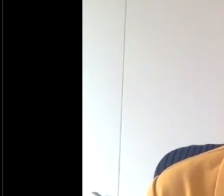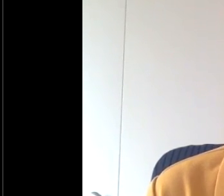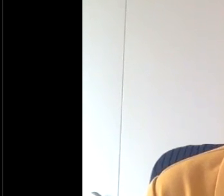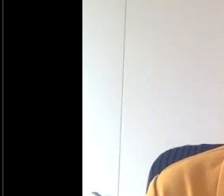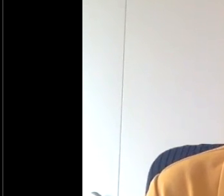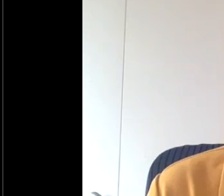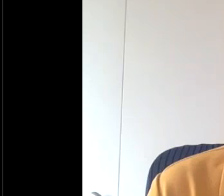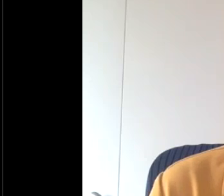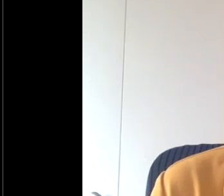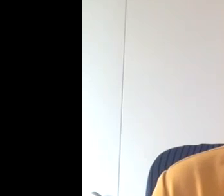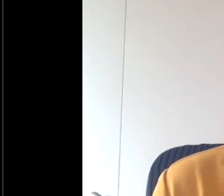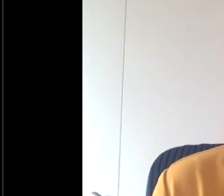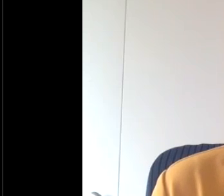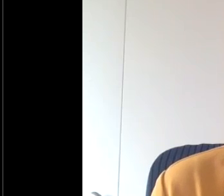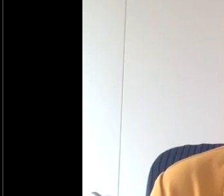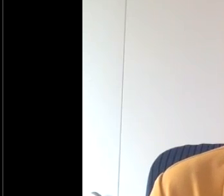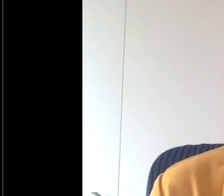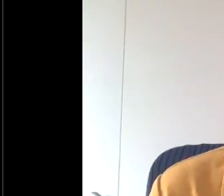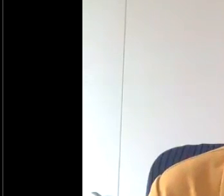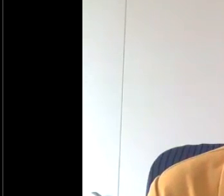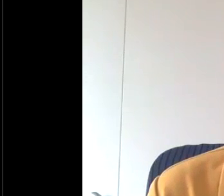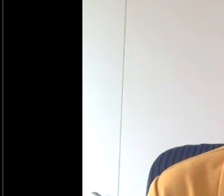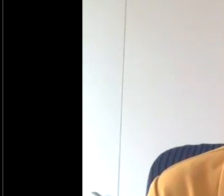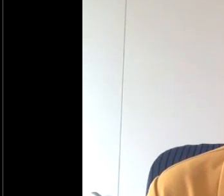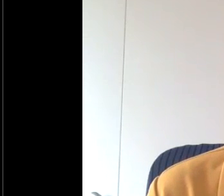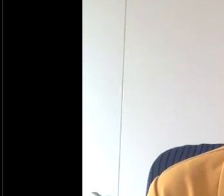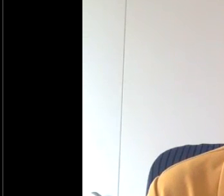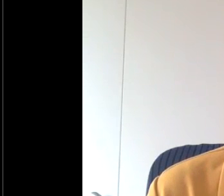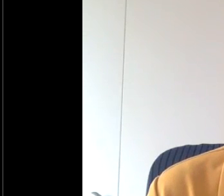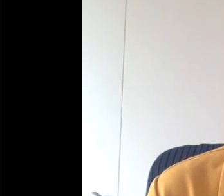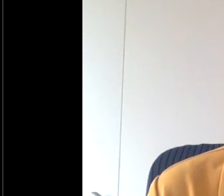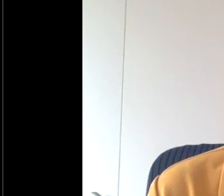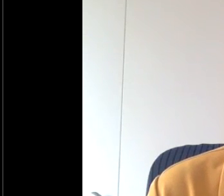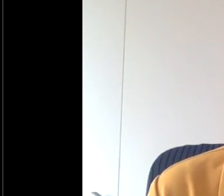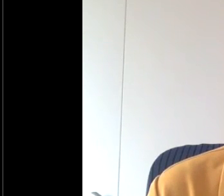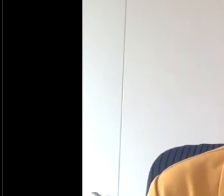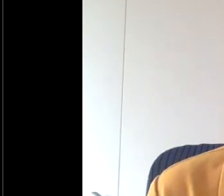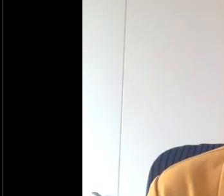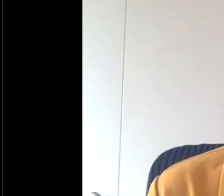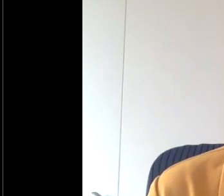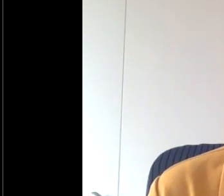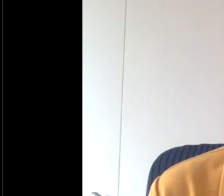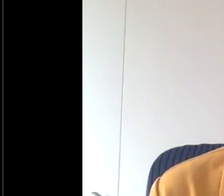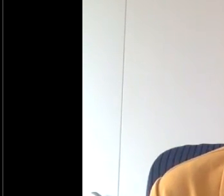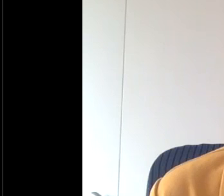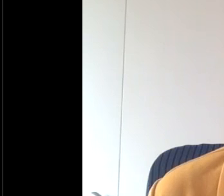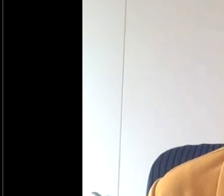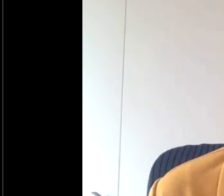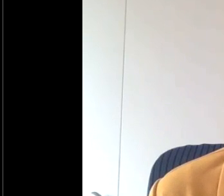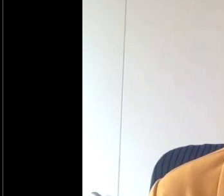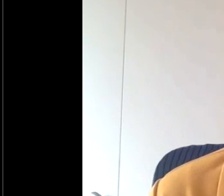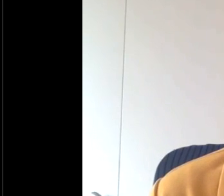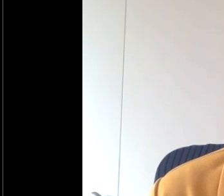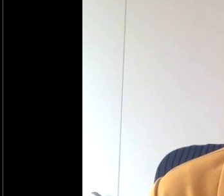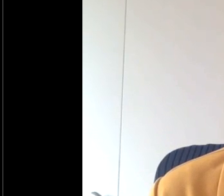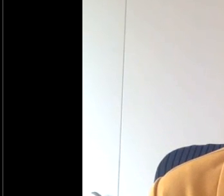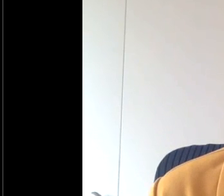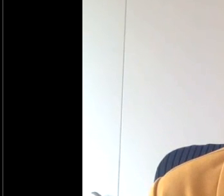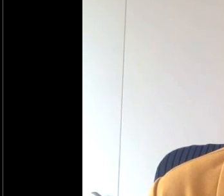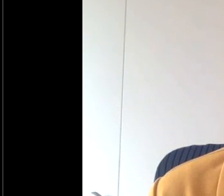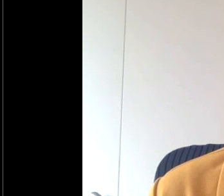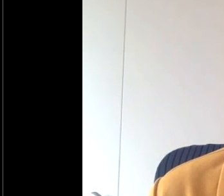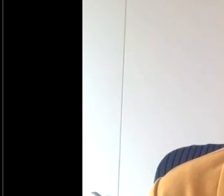that outreach and interact with the undergraduate affinity groups. So both myself and DeAndre have both been presidents